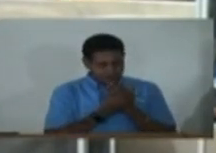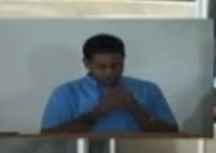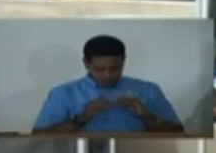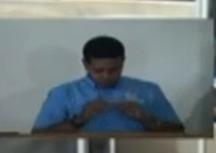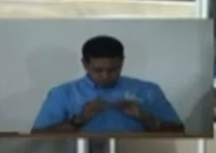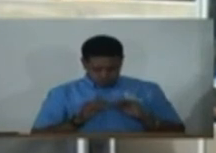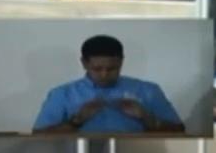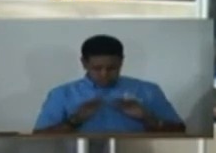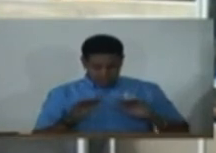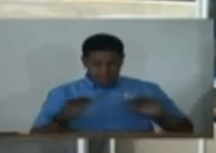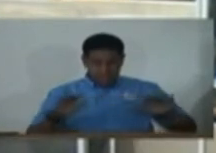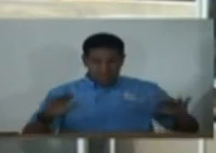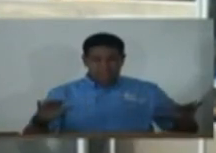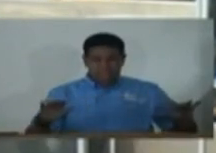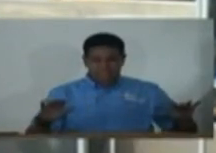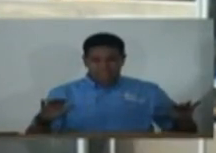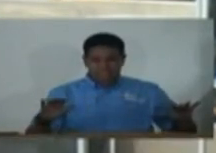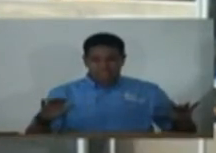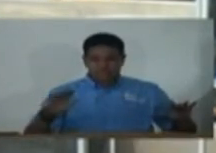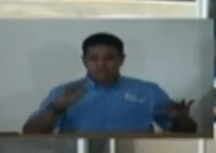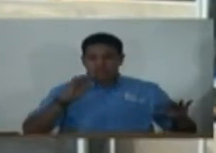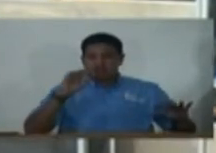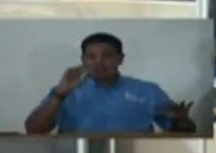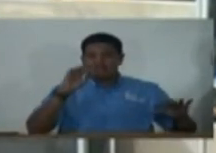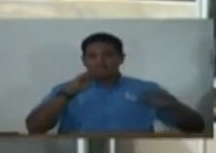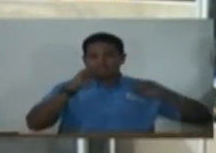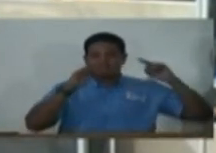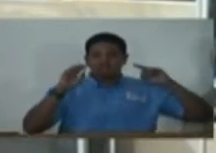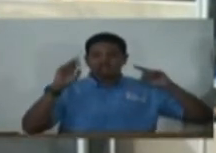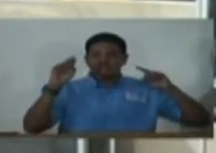transmissibility of variant strains